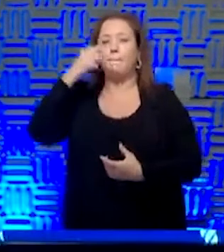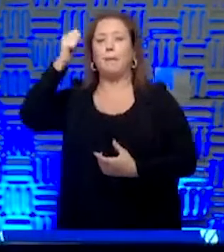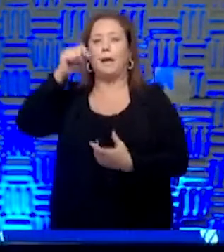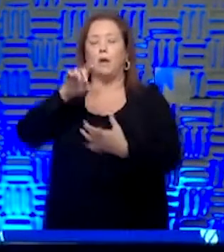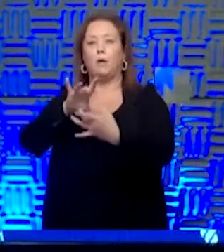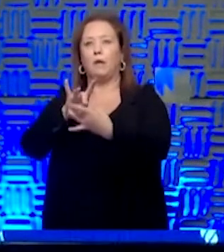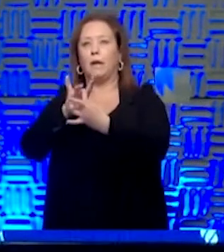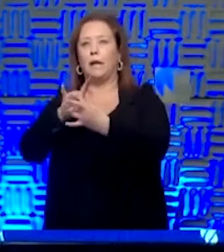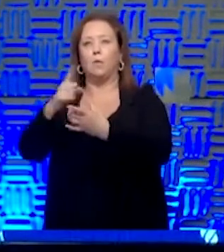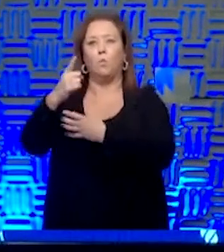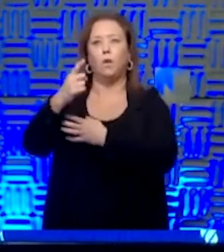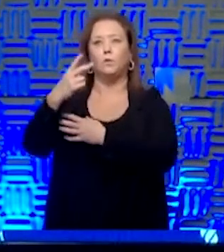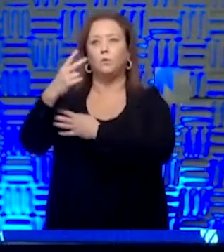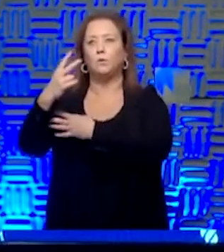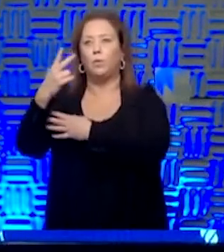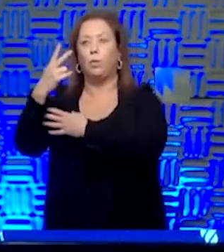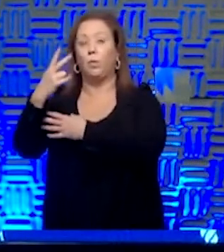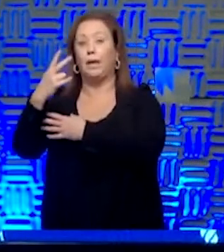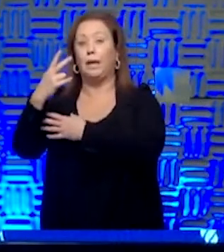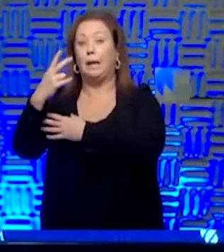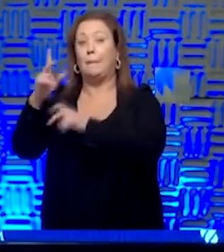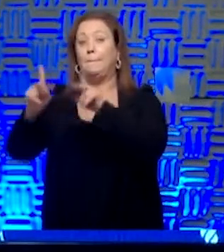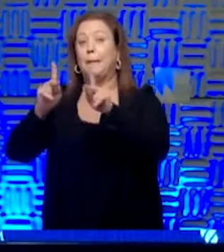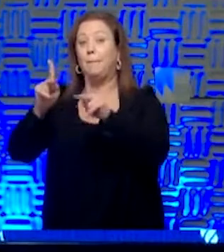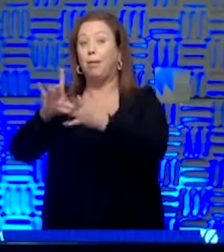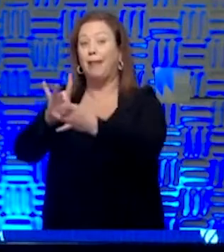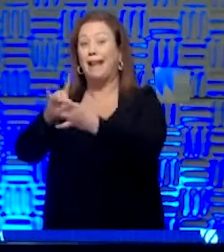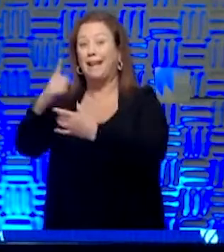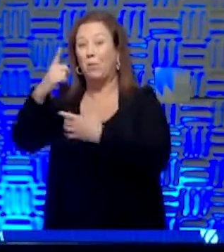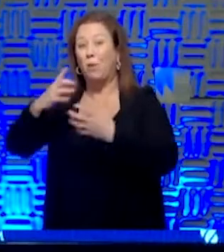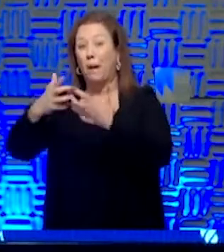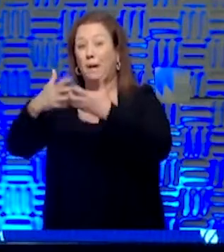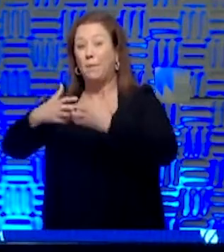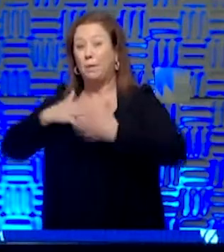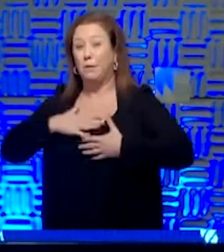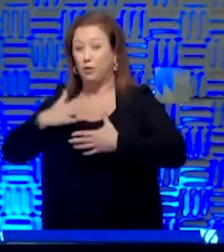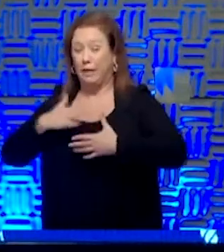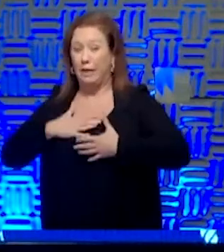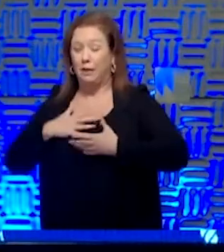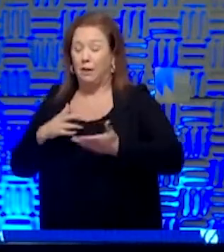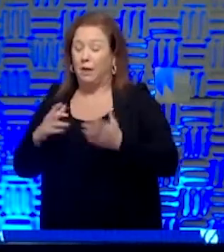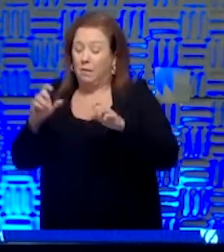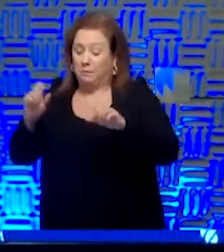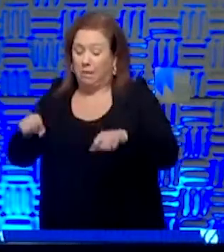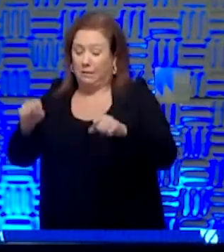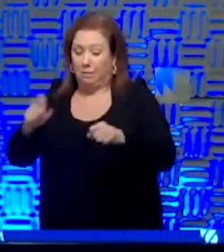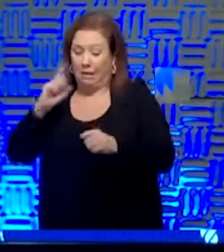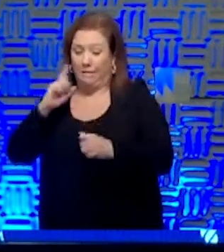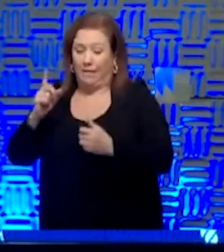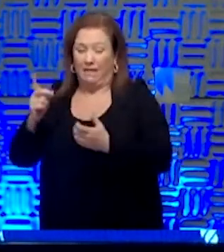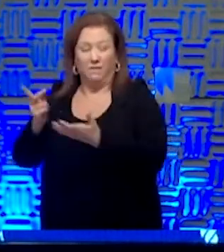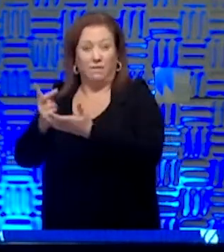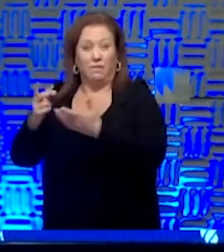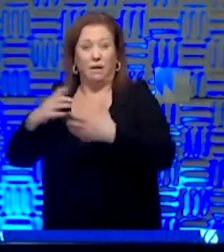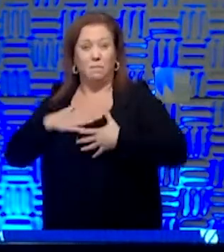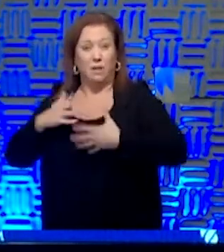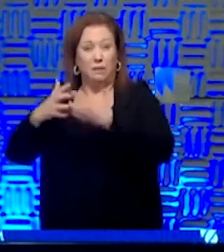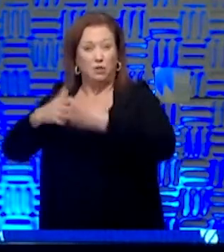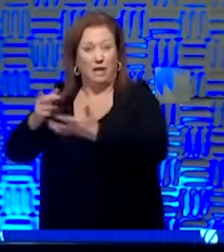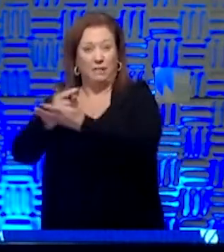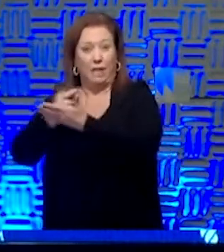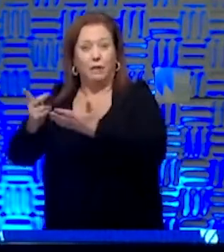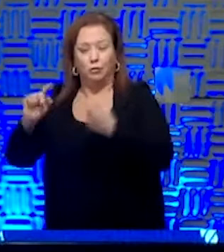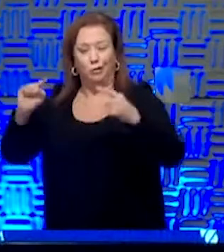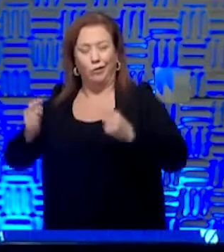1, 2, 3, or 4 patients up to one ventilators? Which you could hurt multiple people if that ventilator fails, or you make a